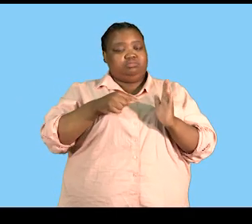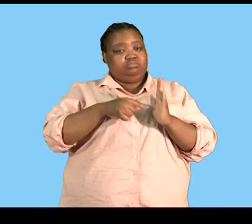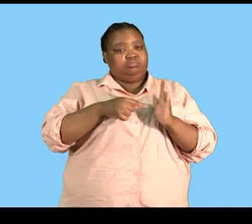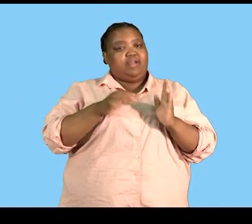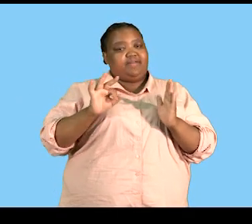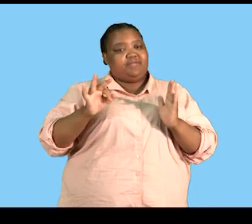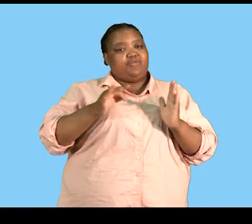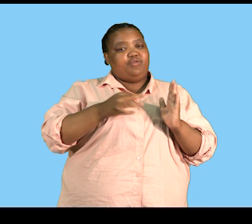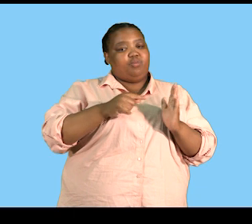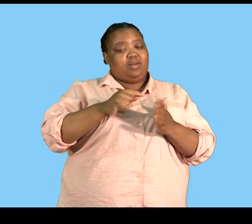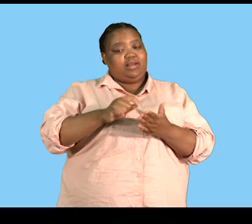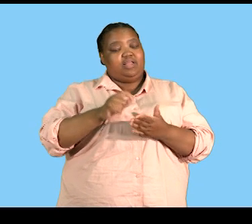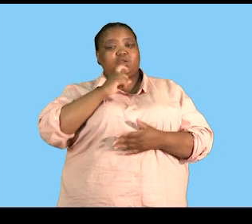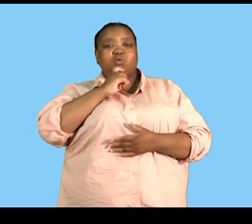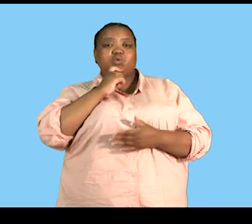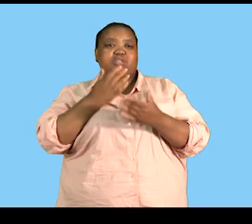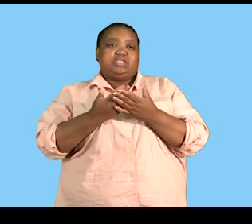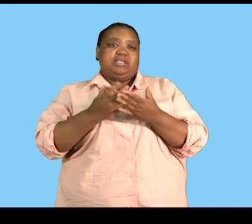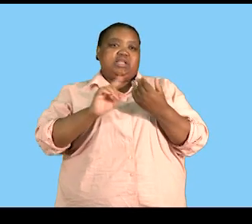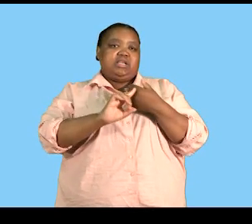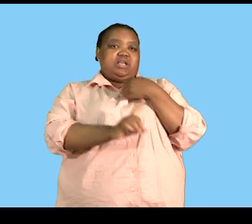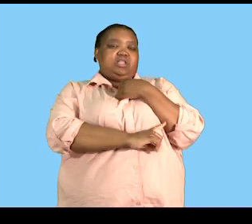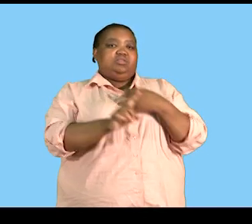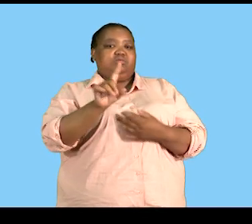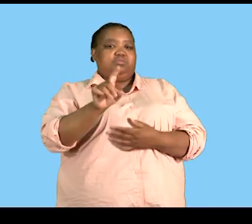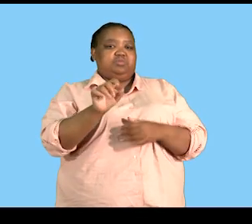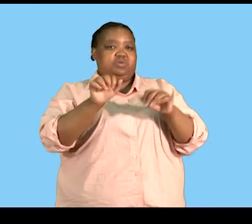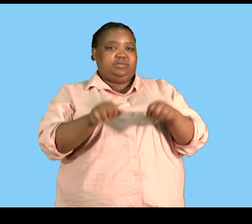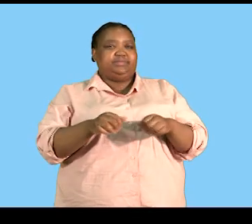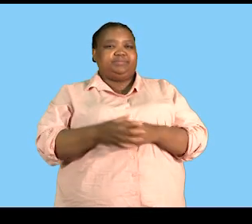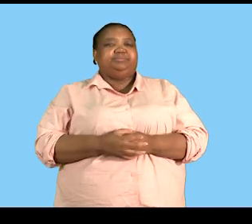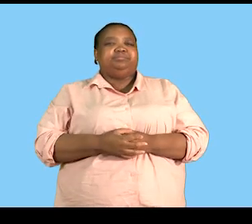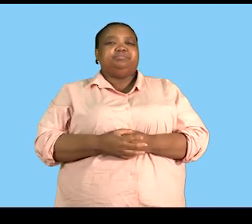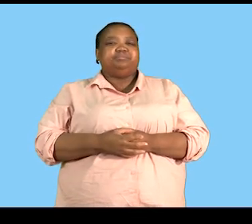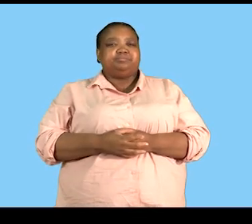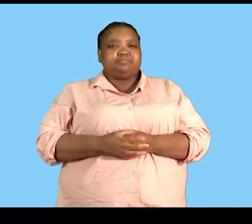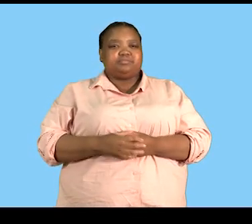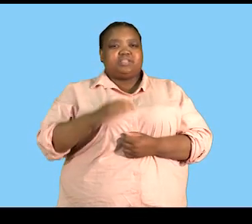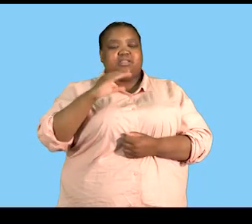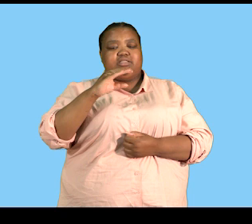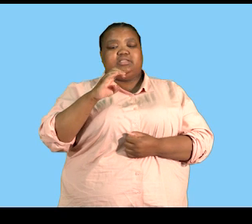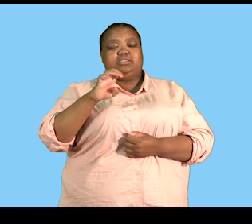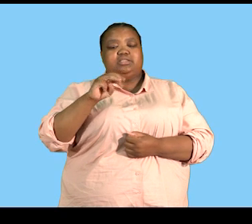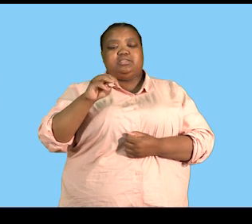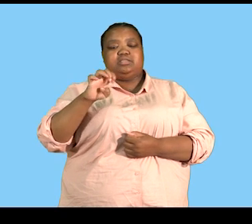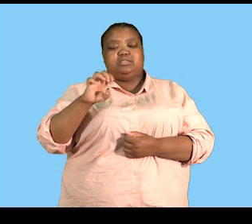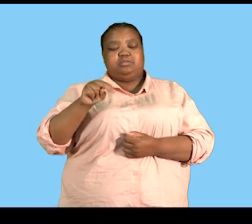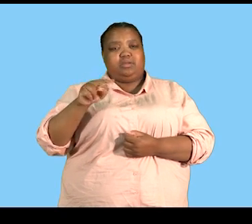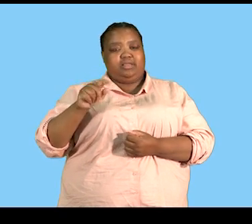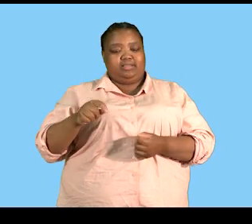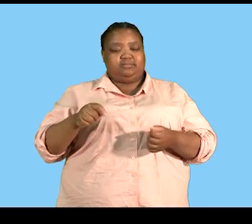formula for you to work with. Last question. 2 bags of cement are needed